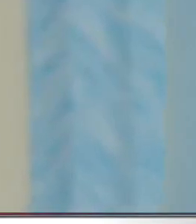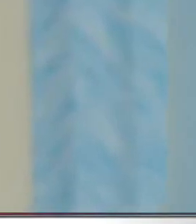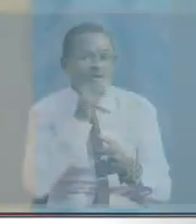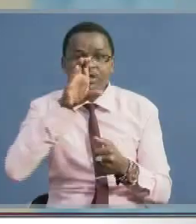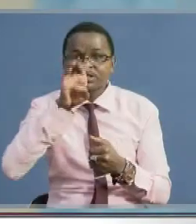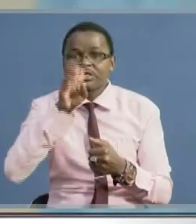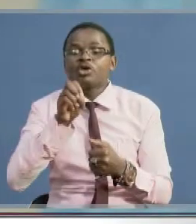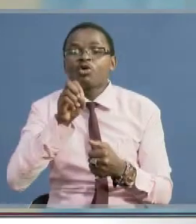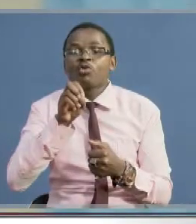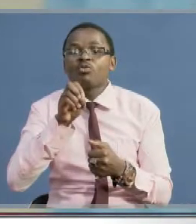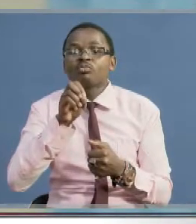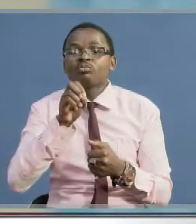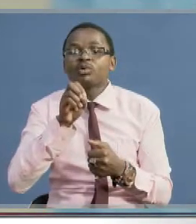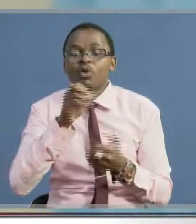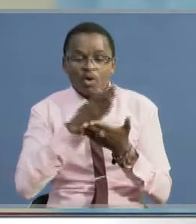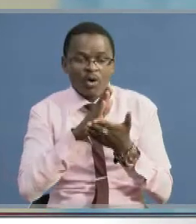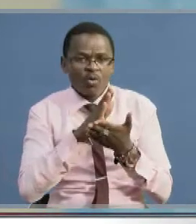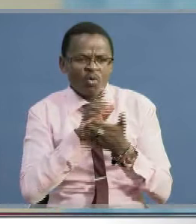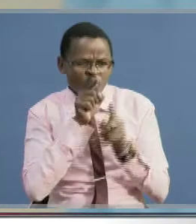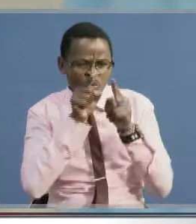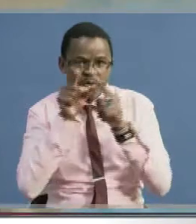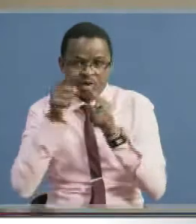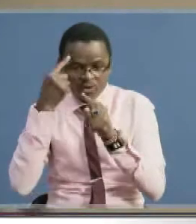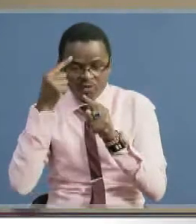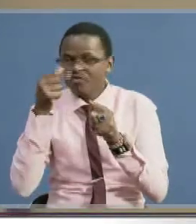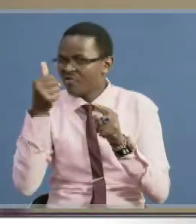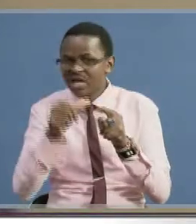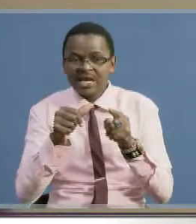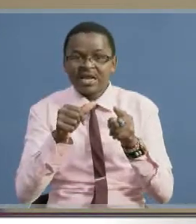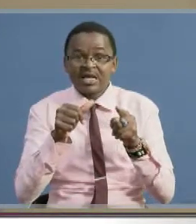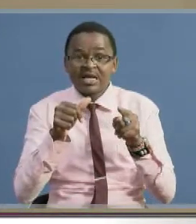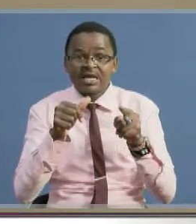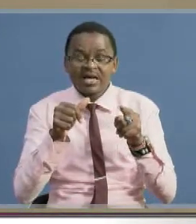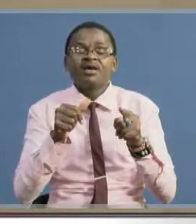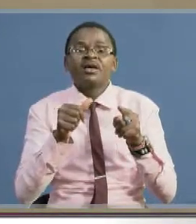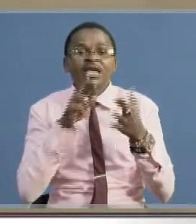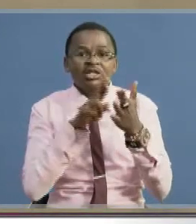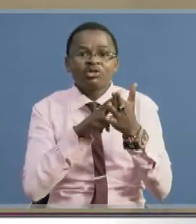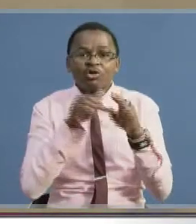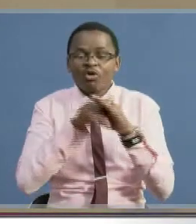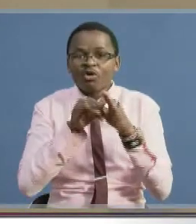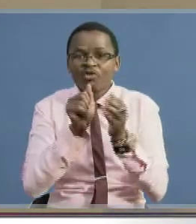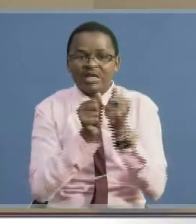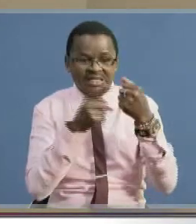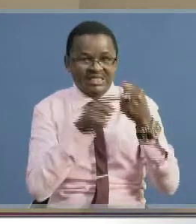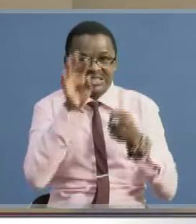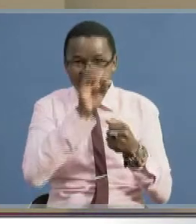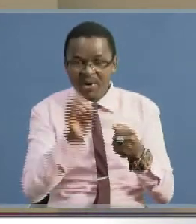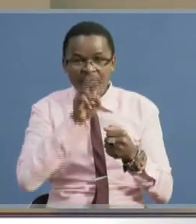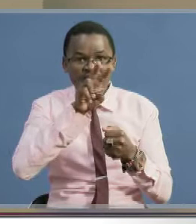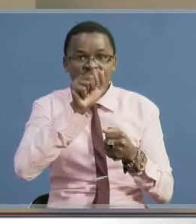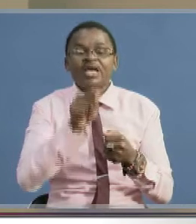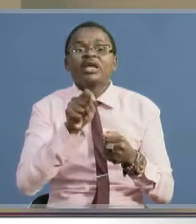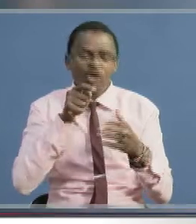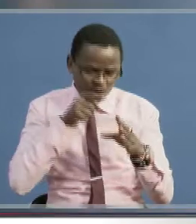Alliance CEO Caroline Kariuki, on her part, warned of the impending consequences of the implementation of the 16% VAT